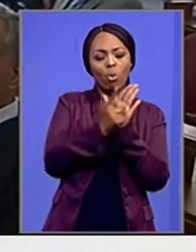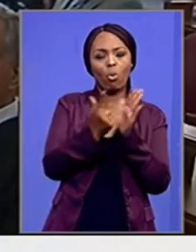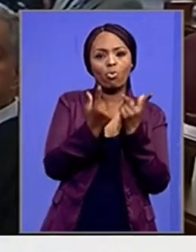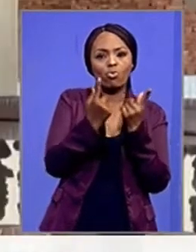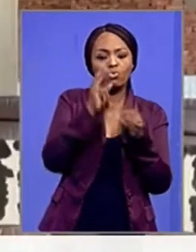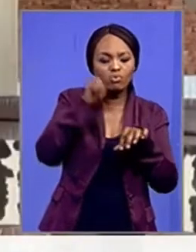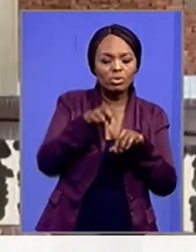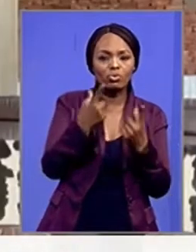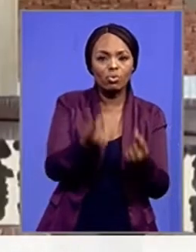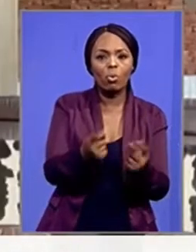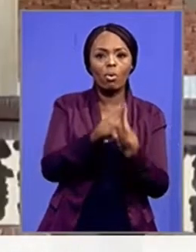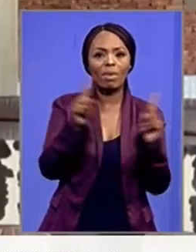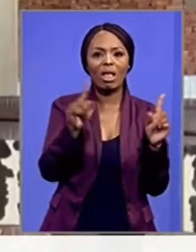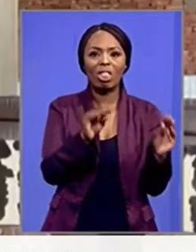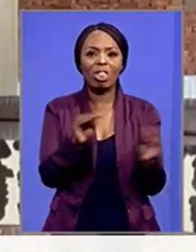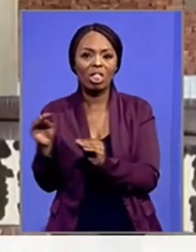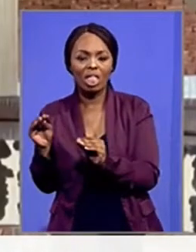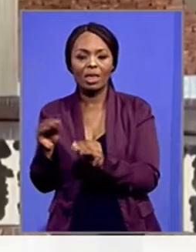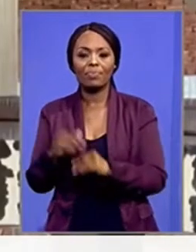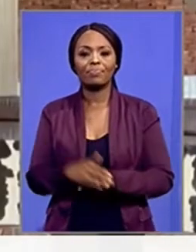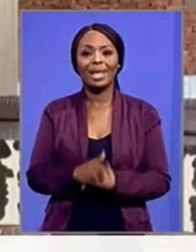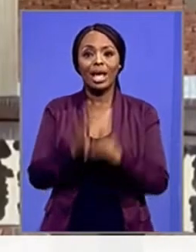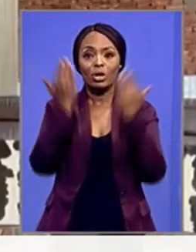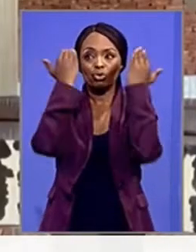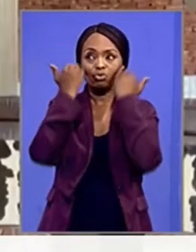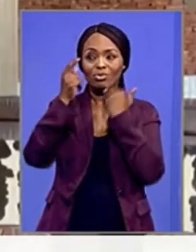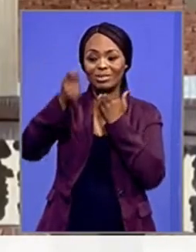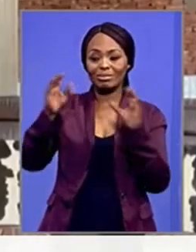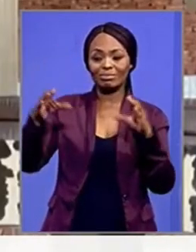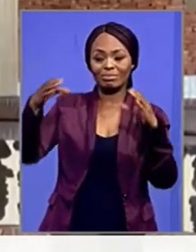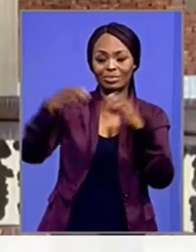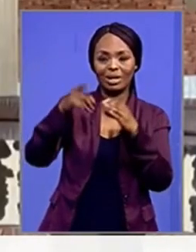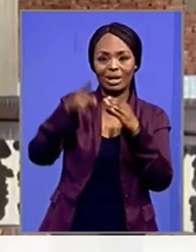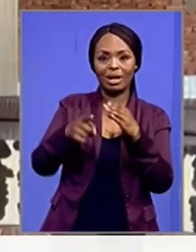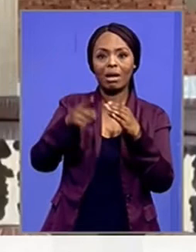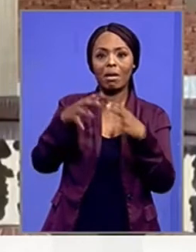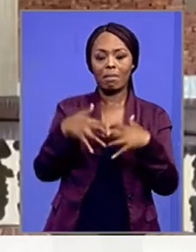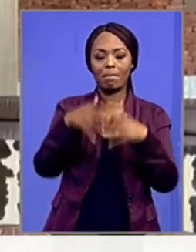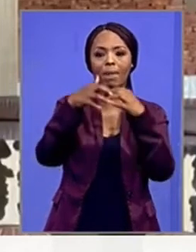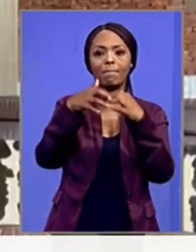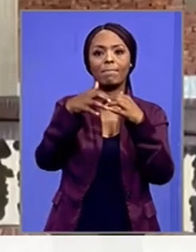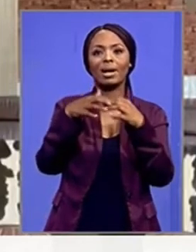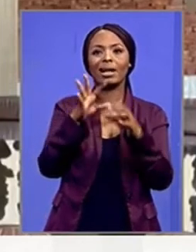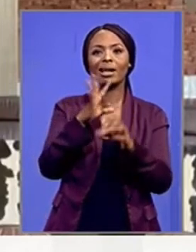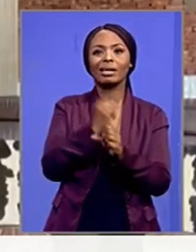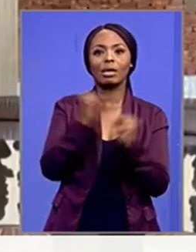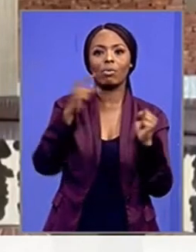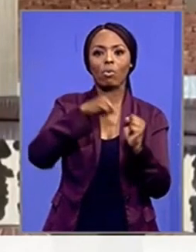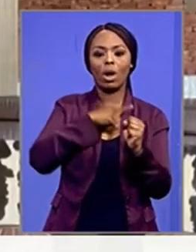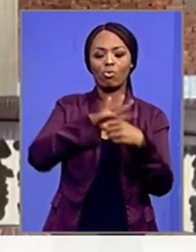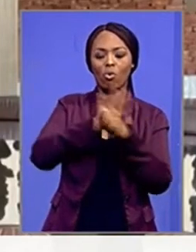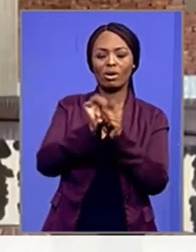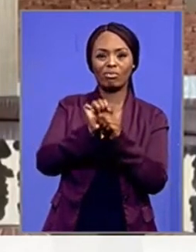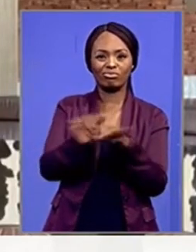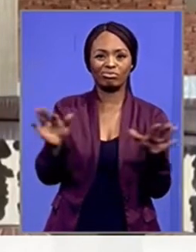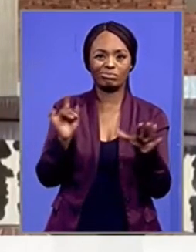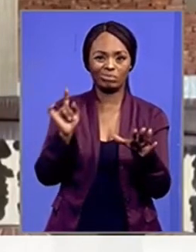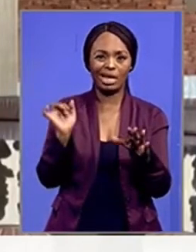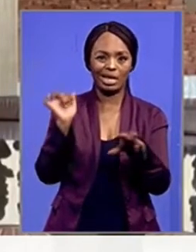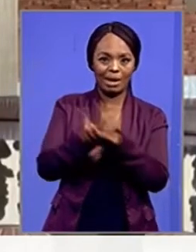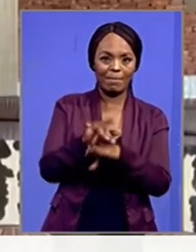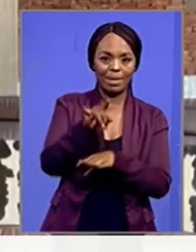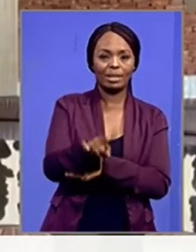not spared from the impact of the COVID-19 pandemic on its operations and had